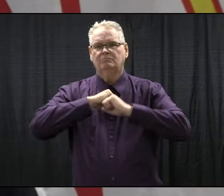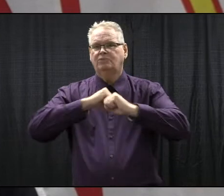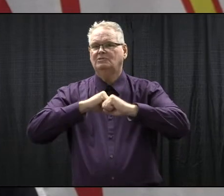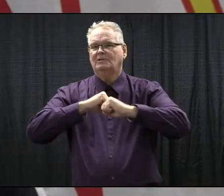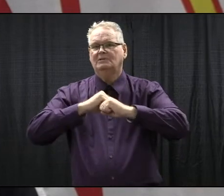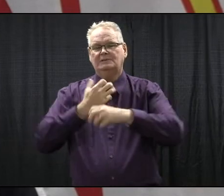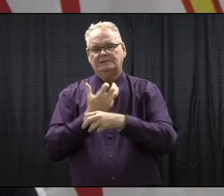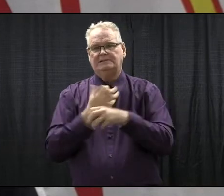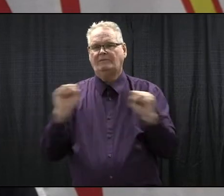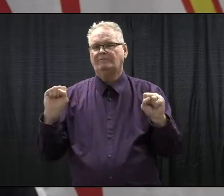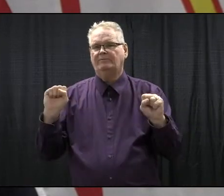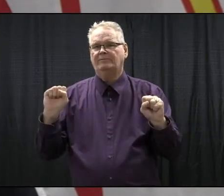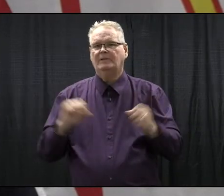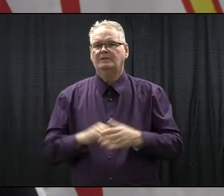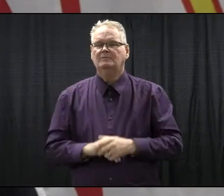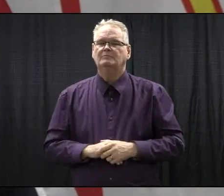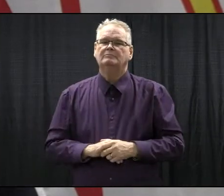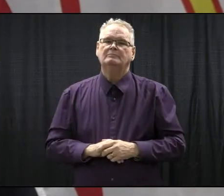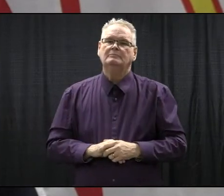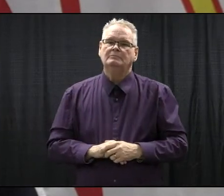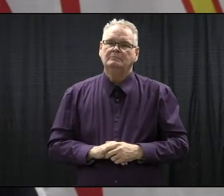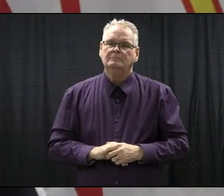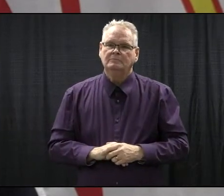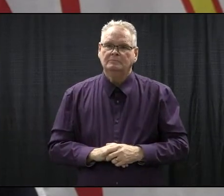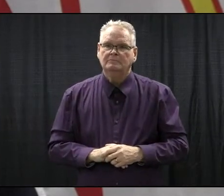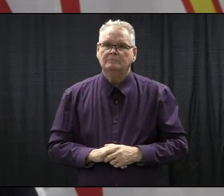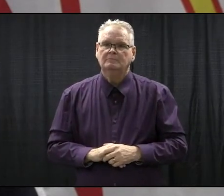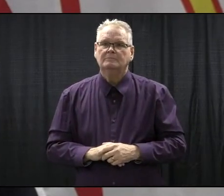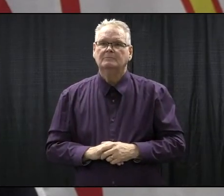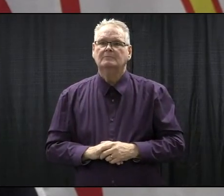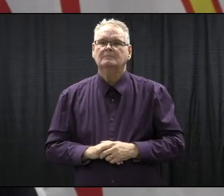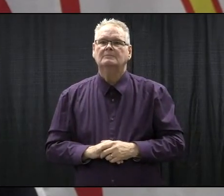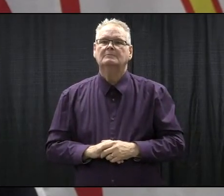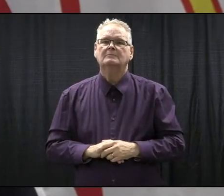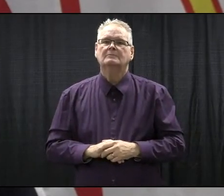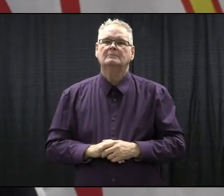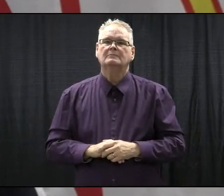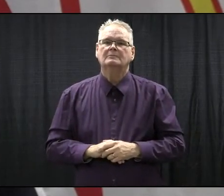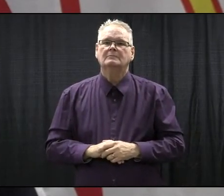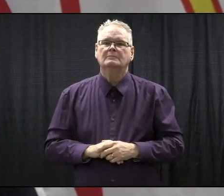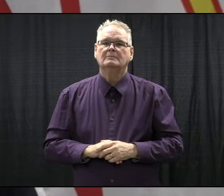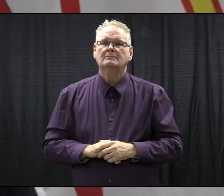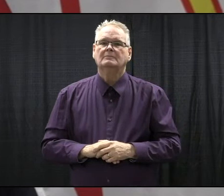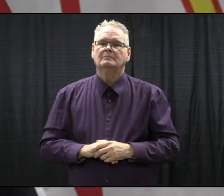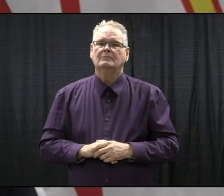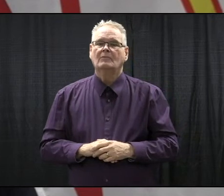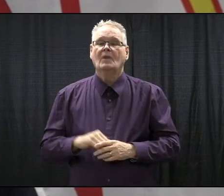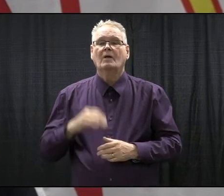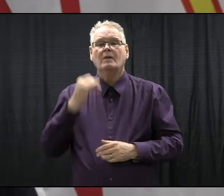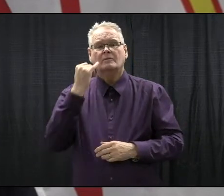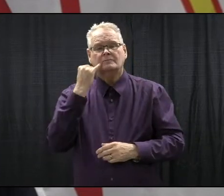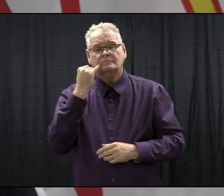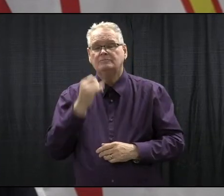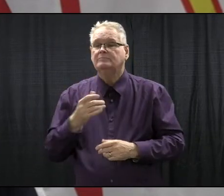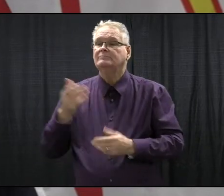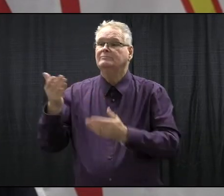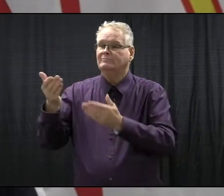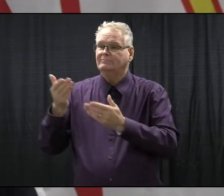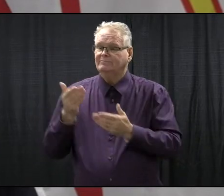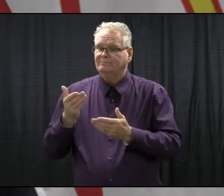vaccine that you are offered. Do not delay receiving your second dose just to get the same vaccine you received for your